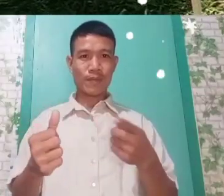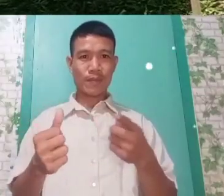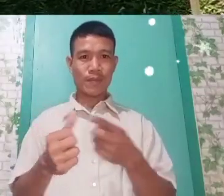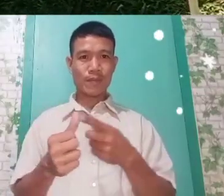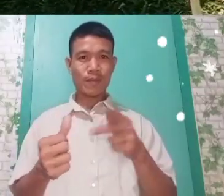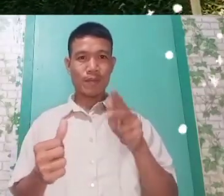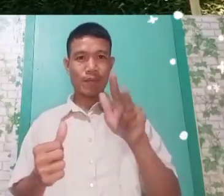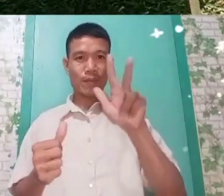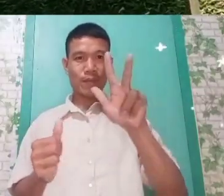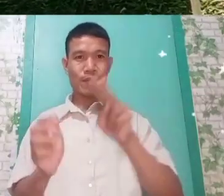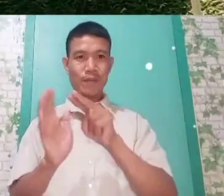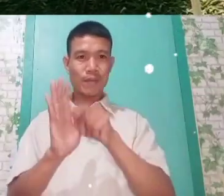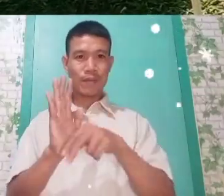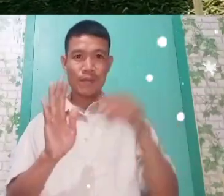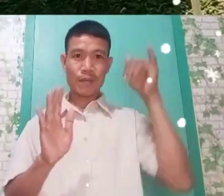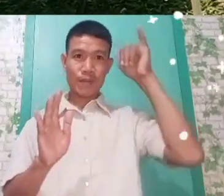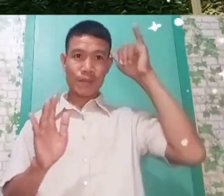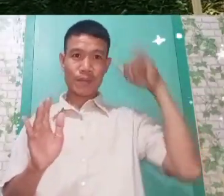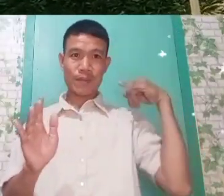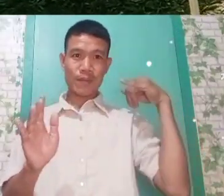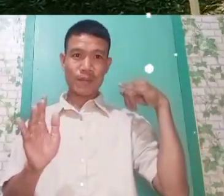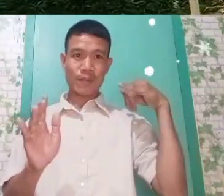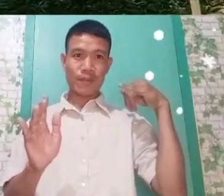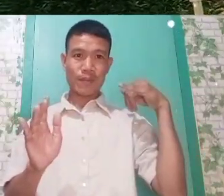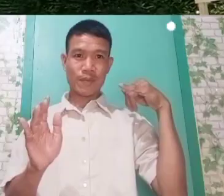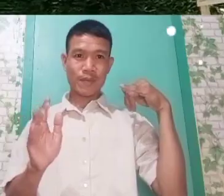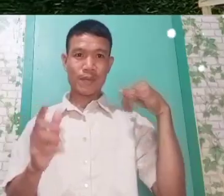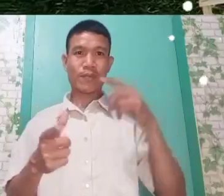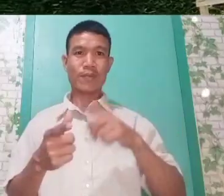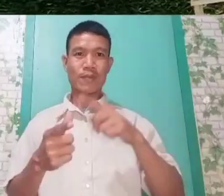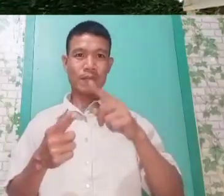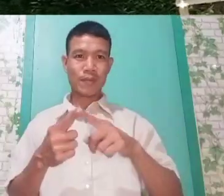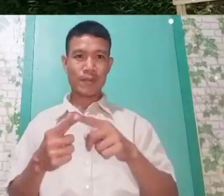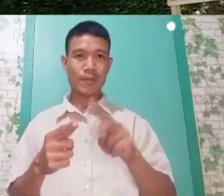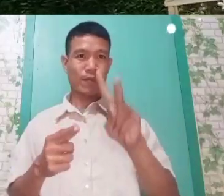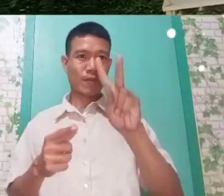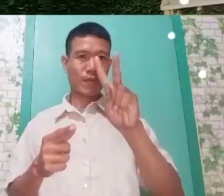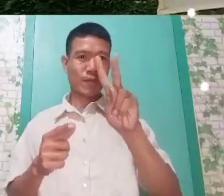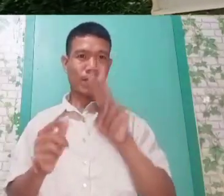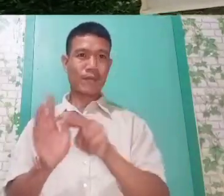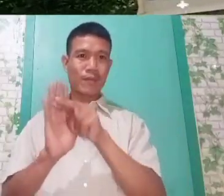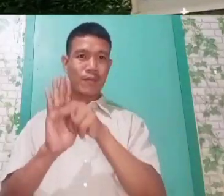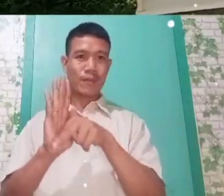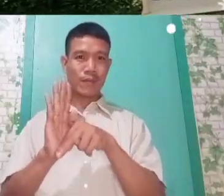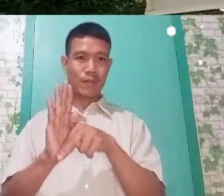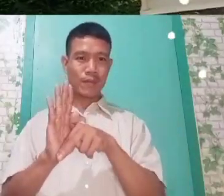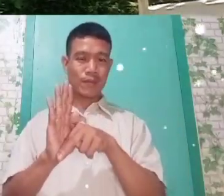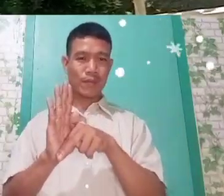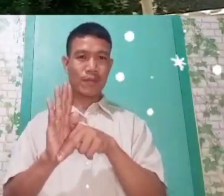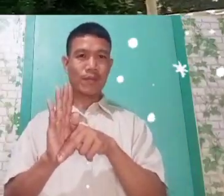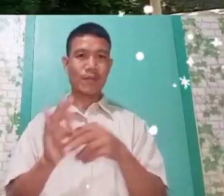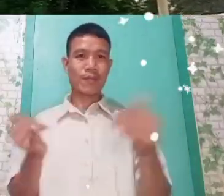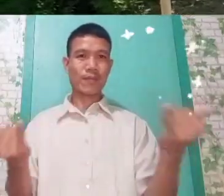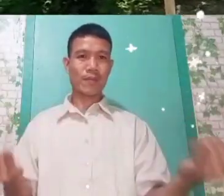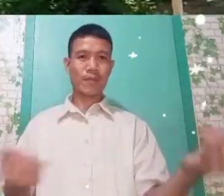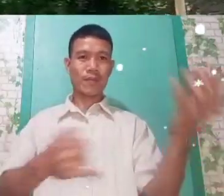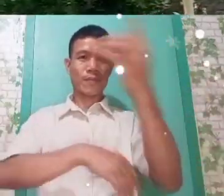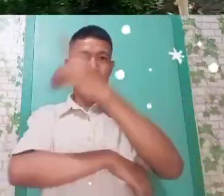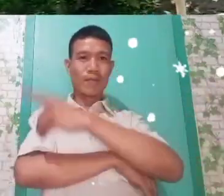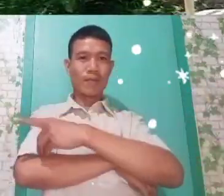yesterday, and then the another 2 hours I did it today.